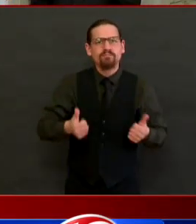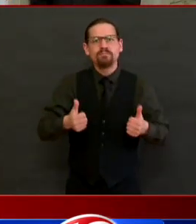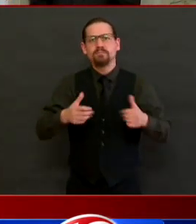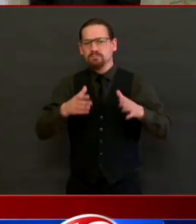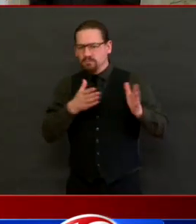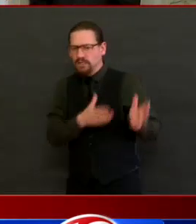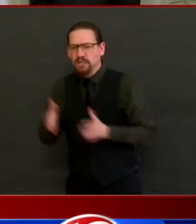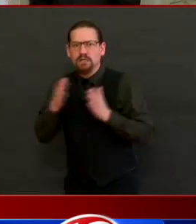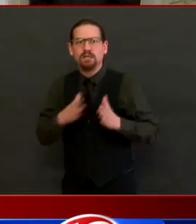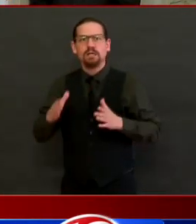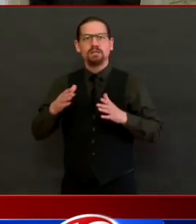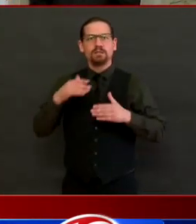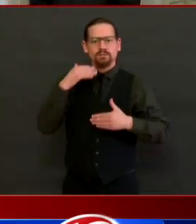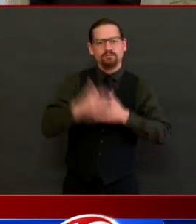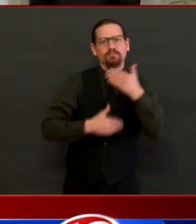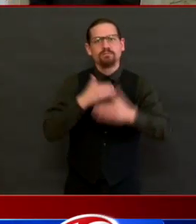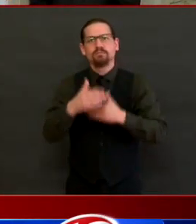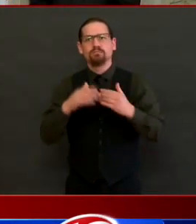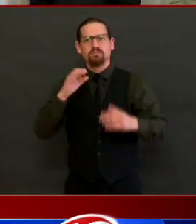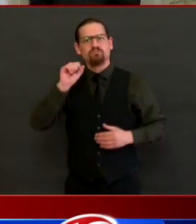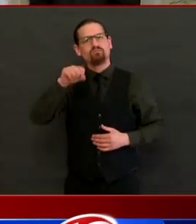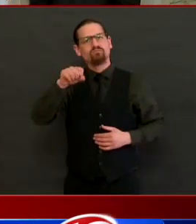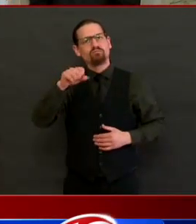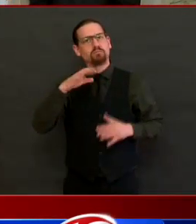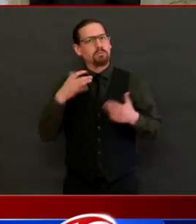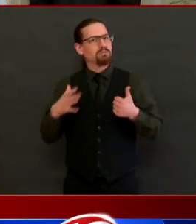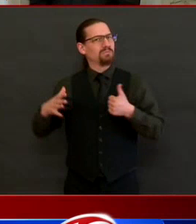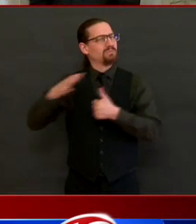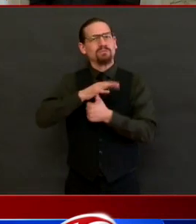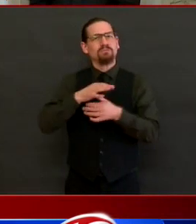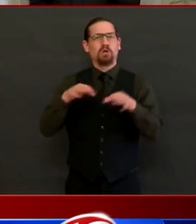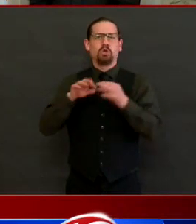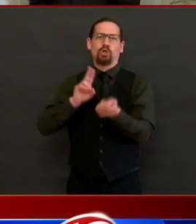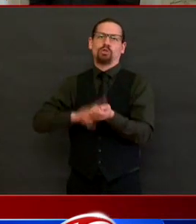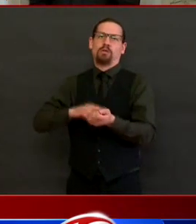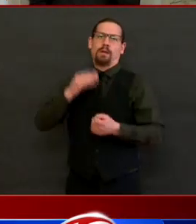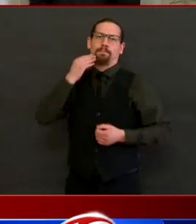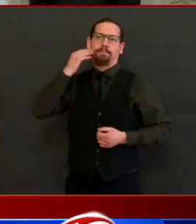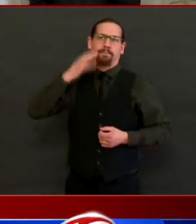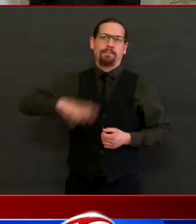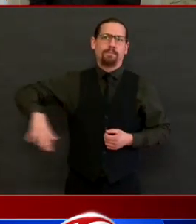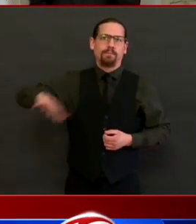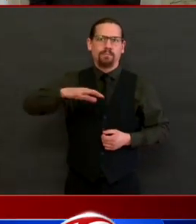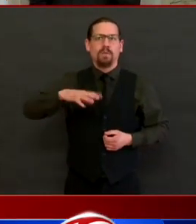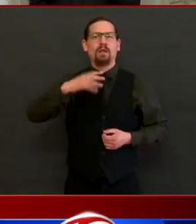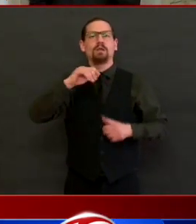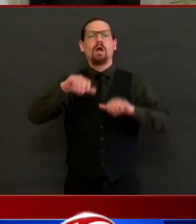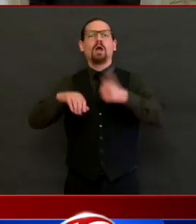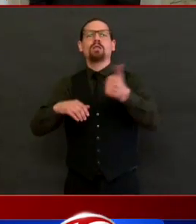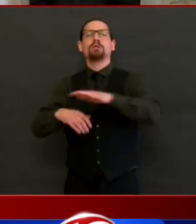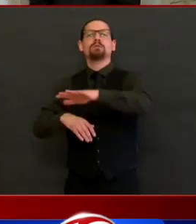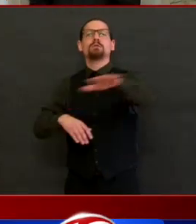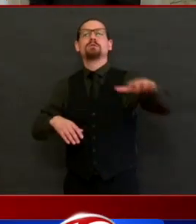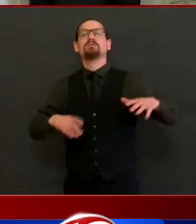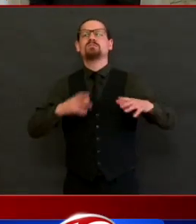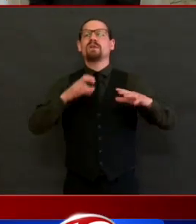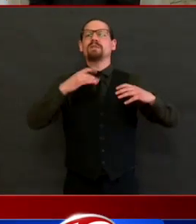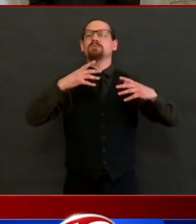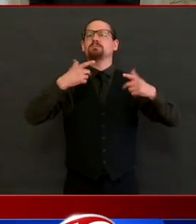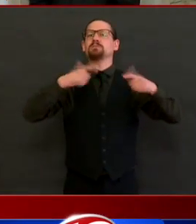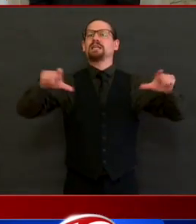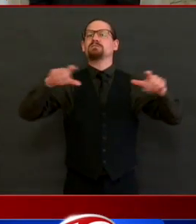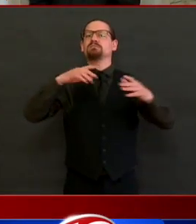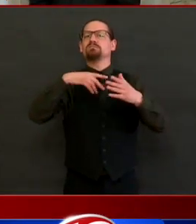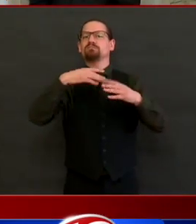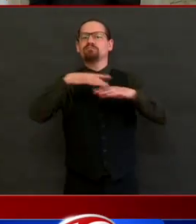the priority that our nursing home and all of our congregate setting environments are for us and